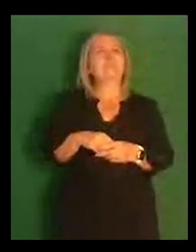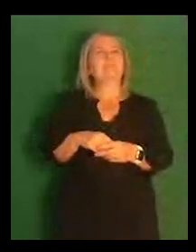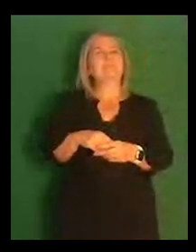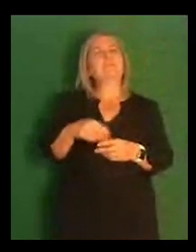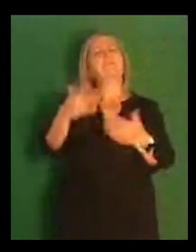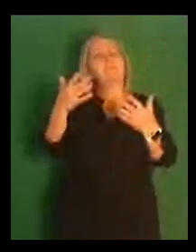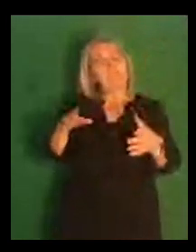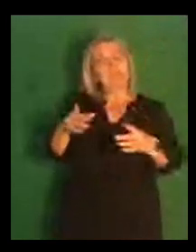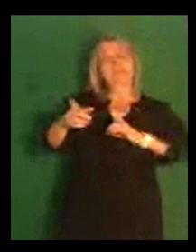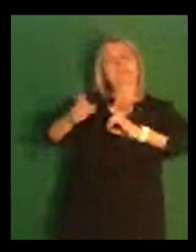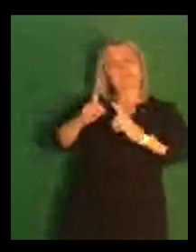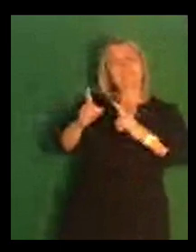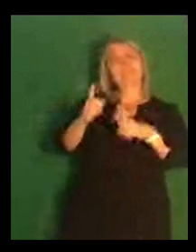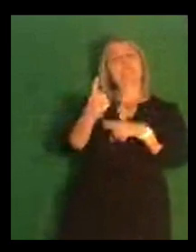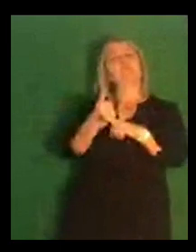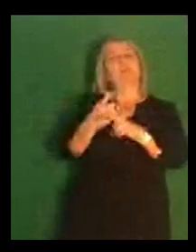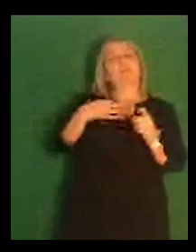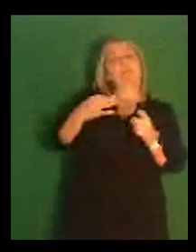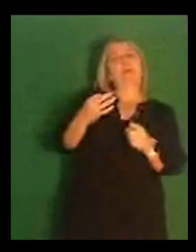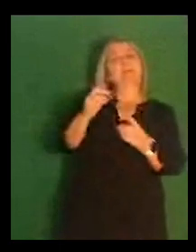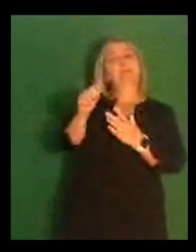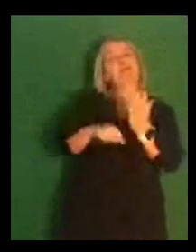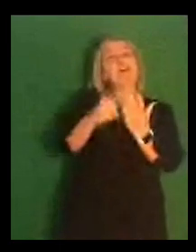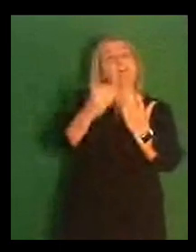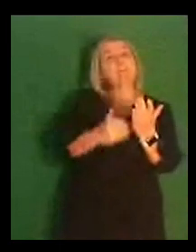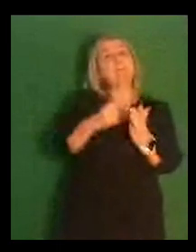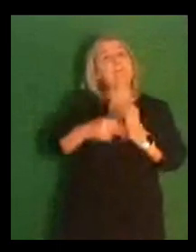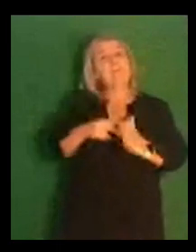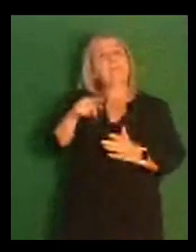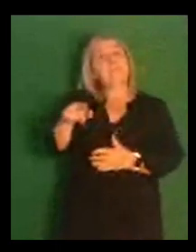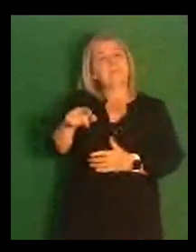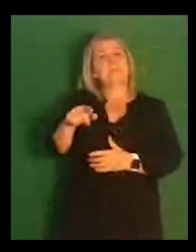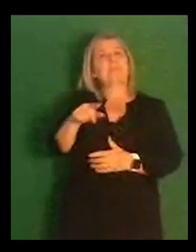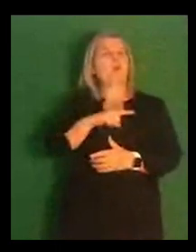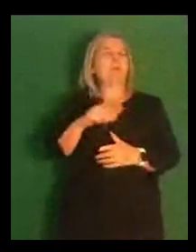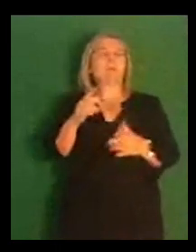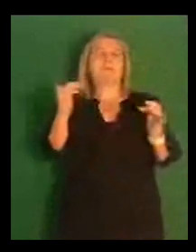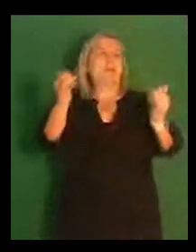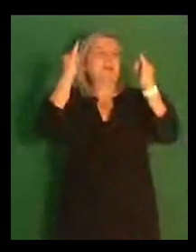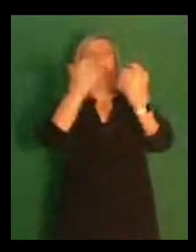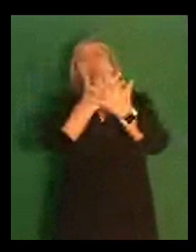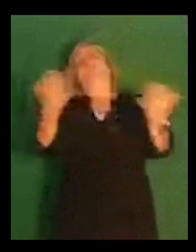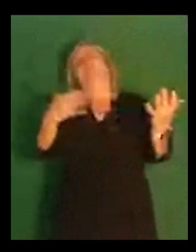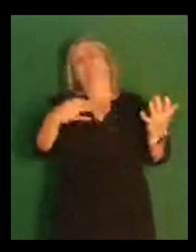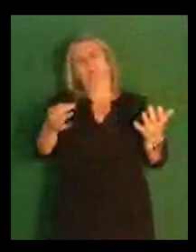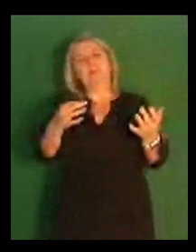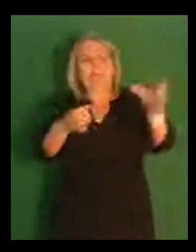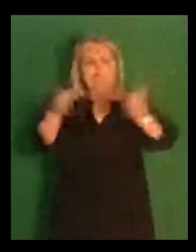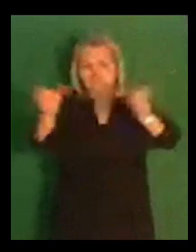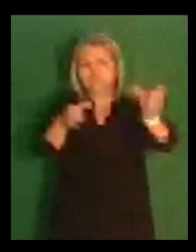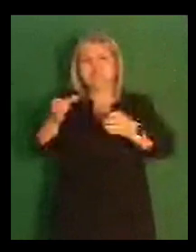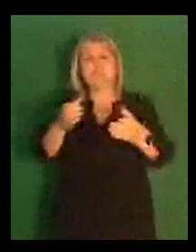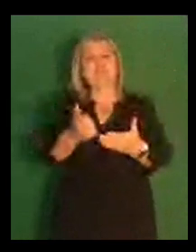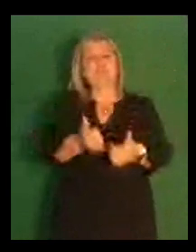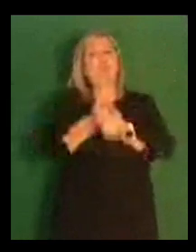the volunteer programs. Festivals oftentimes employ or engage hundreds of volunteers, and that's a really